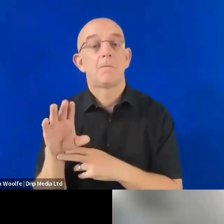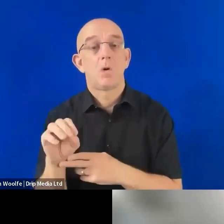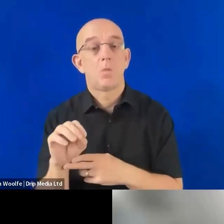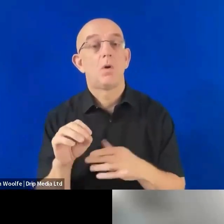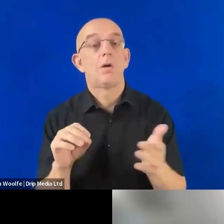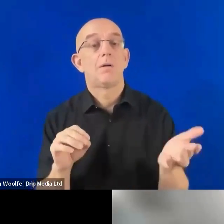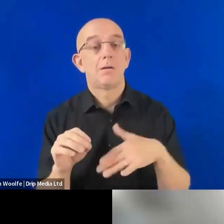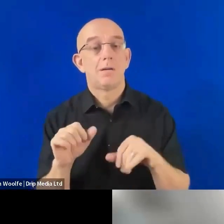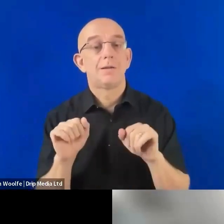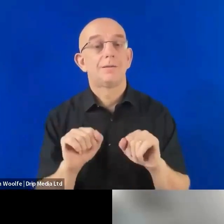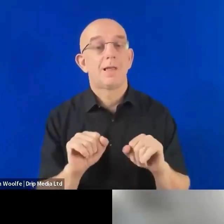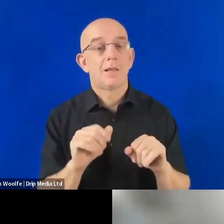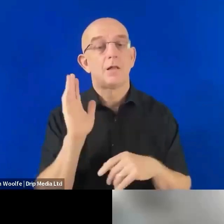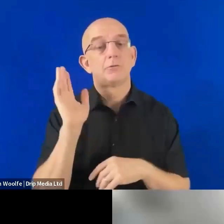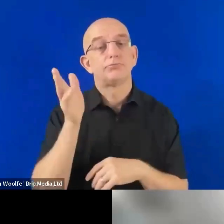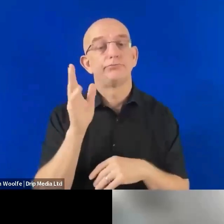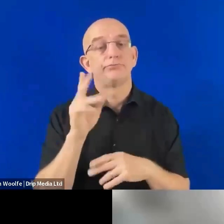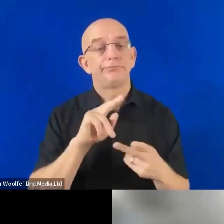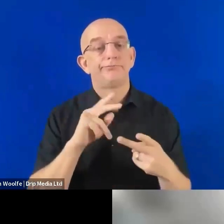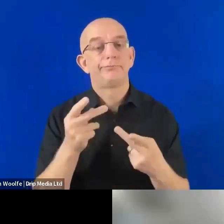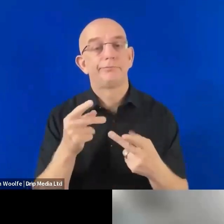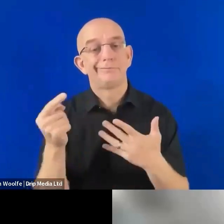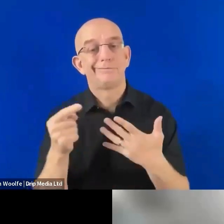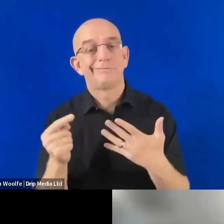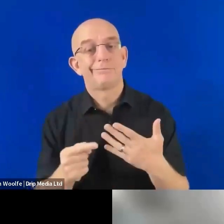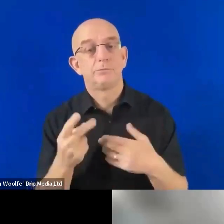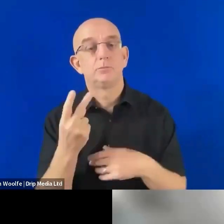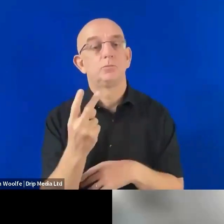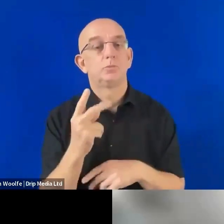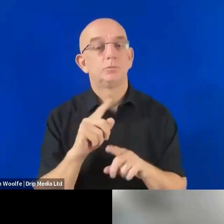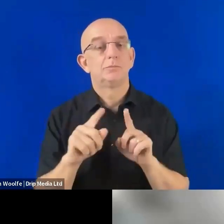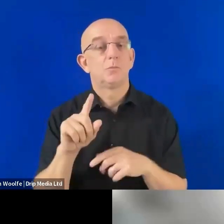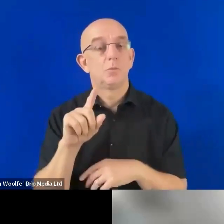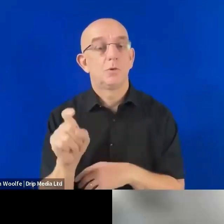two questions. Thank you. Over to you, Felix.